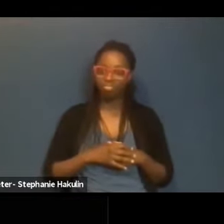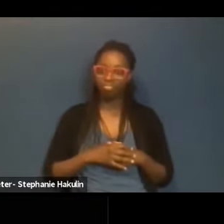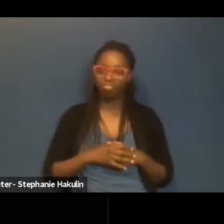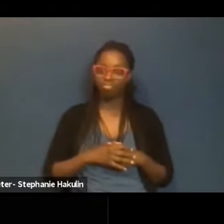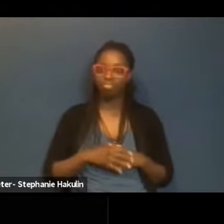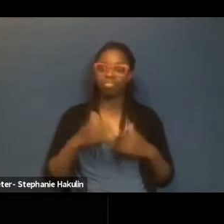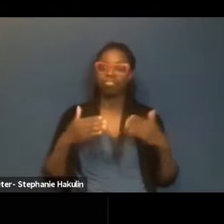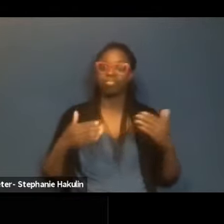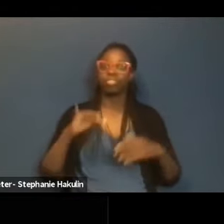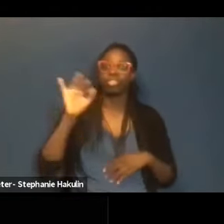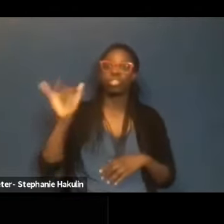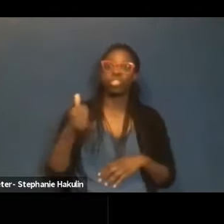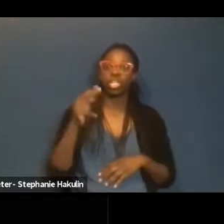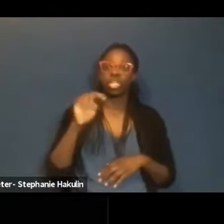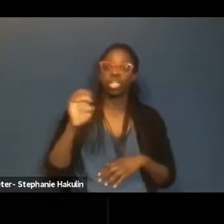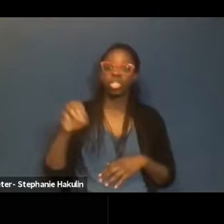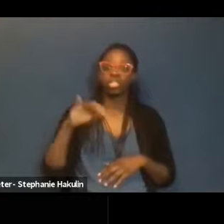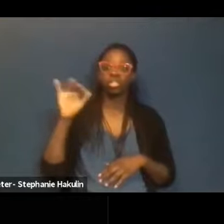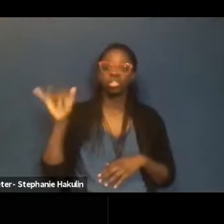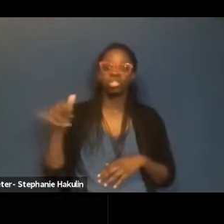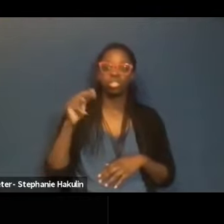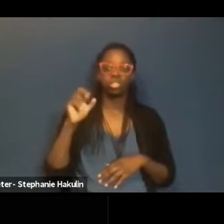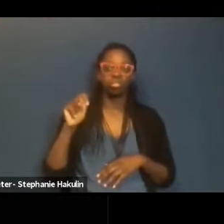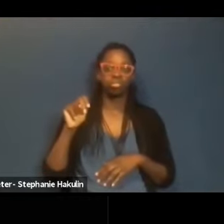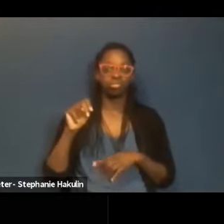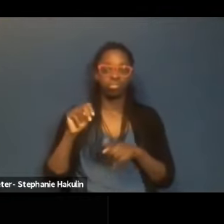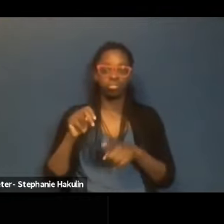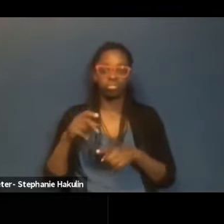are. I love you. And I'm going to keep it